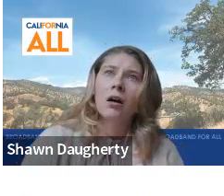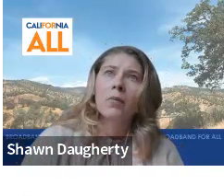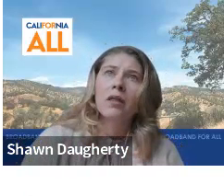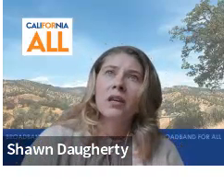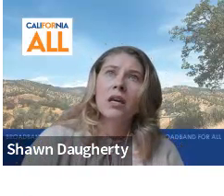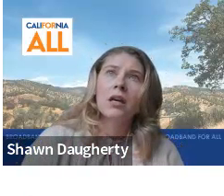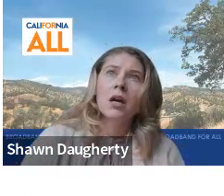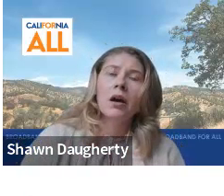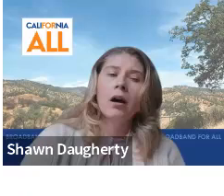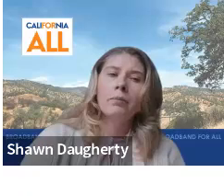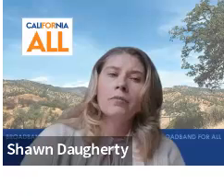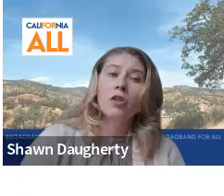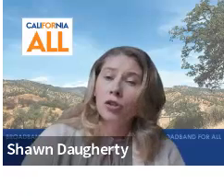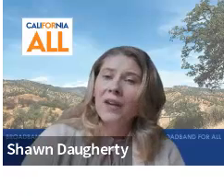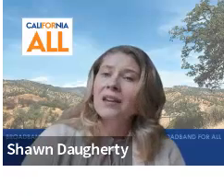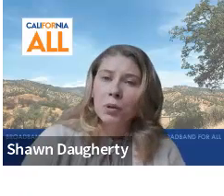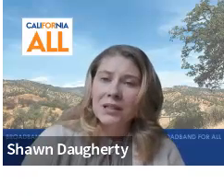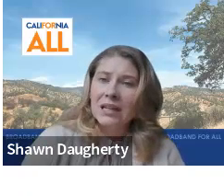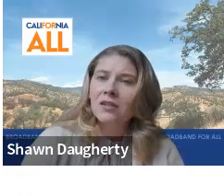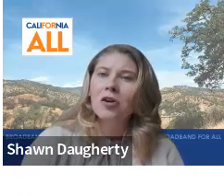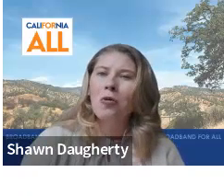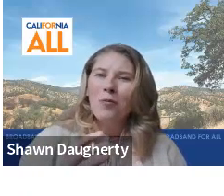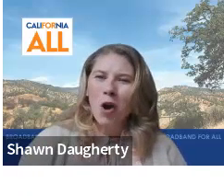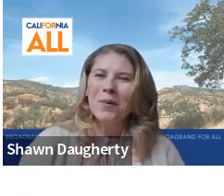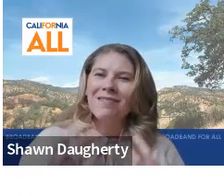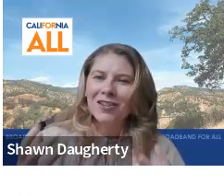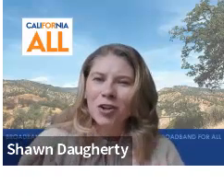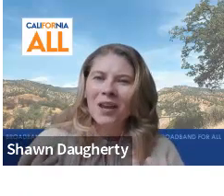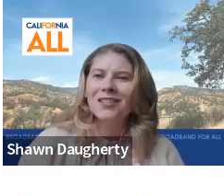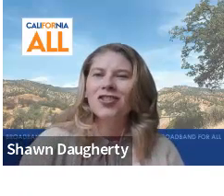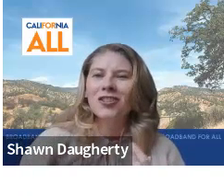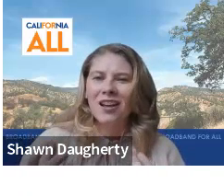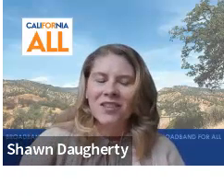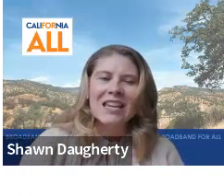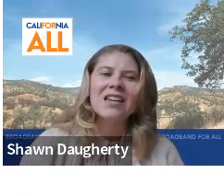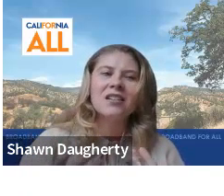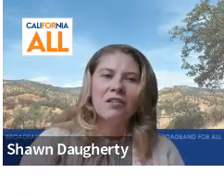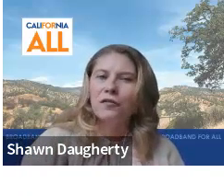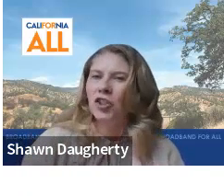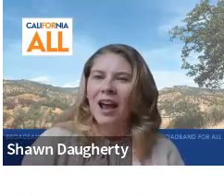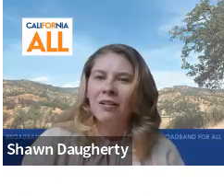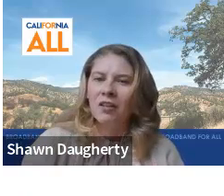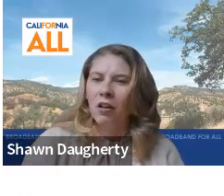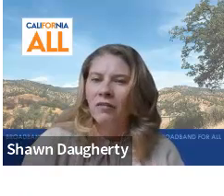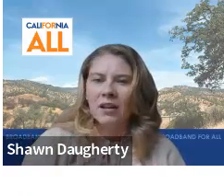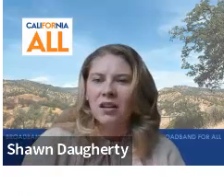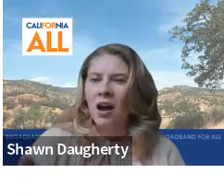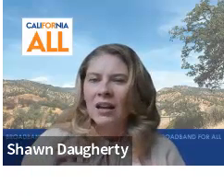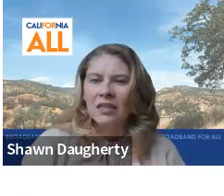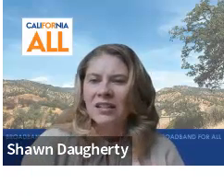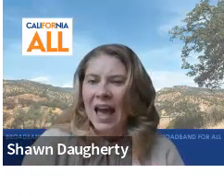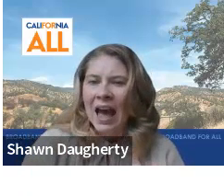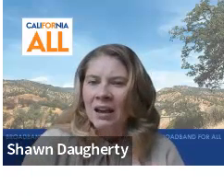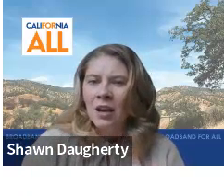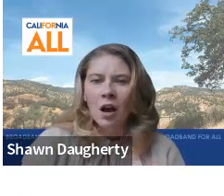access the survey complete it. So we hope, again, that showcases just the ease and functionality of all of it. And